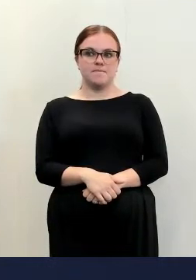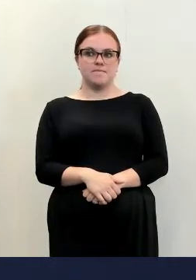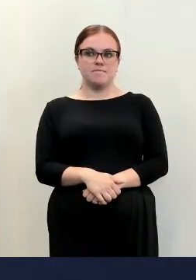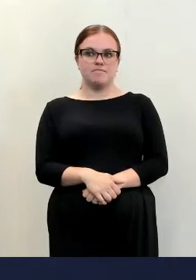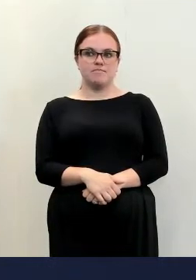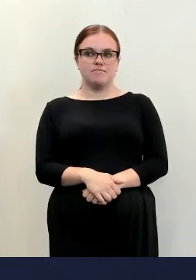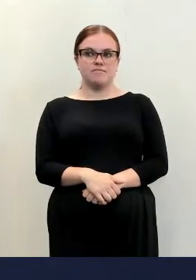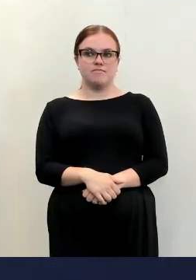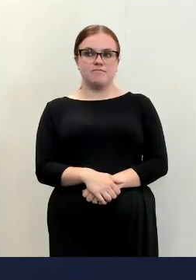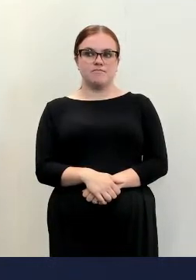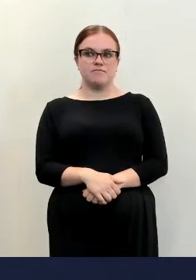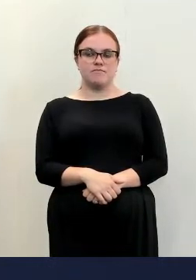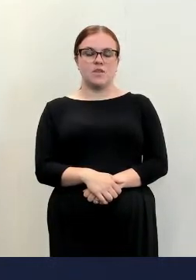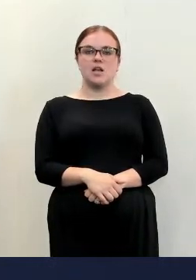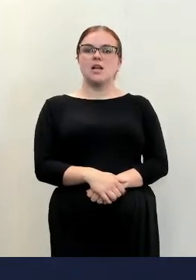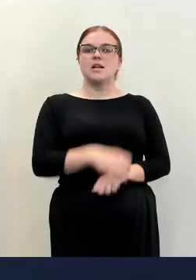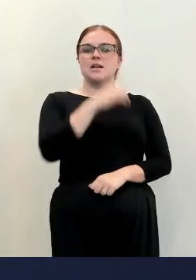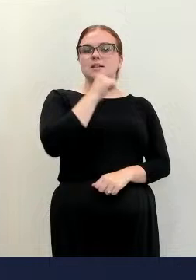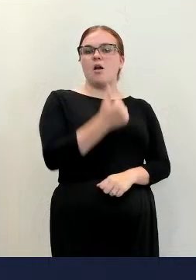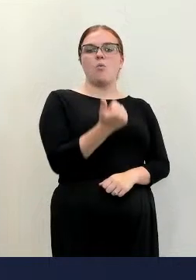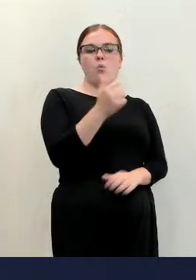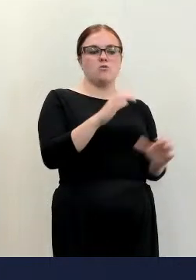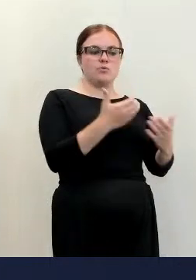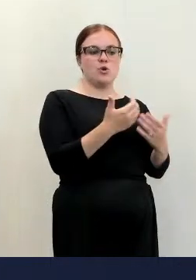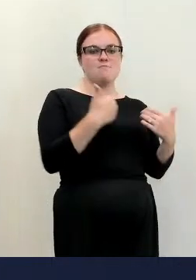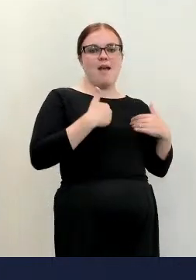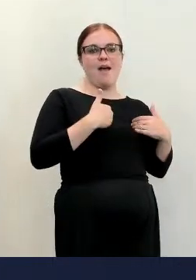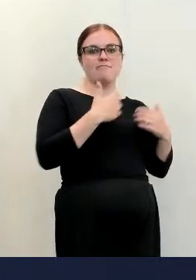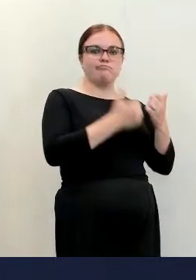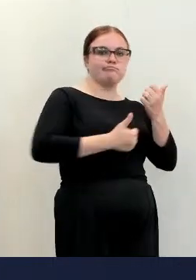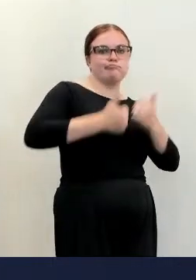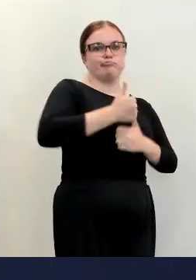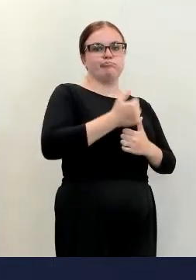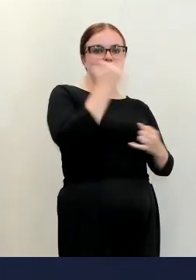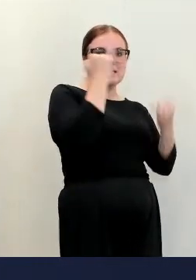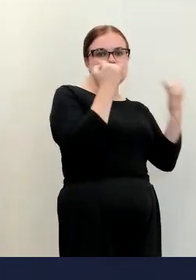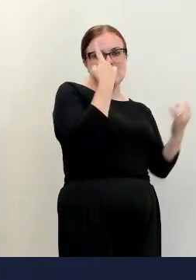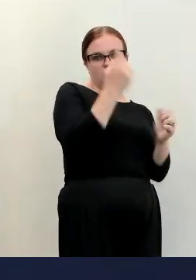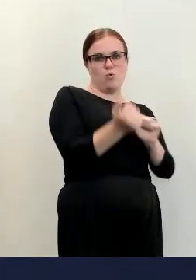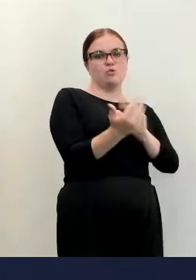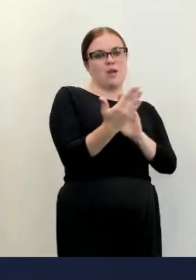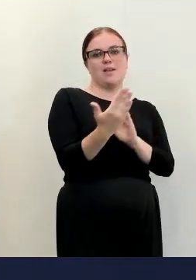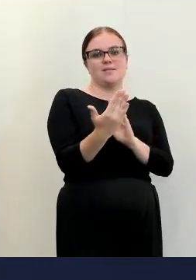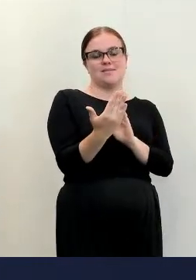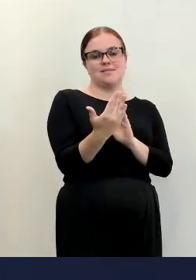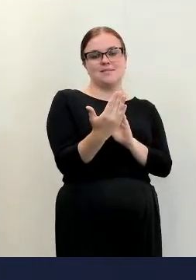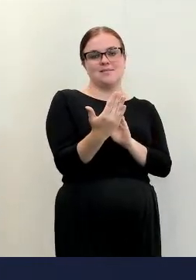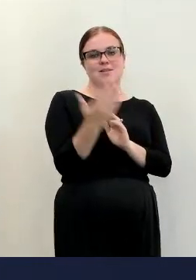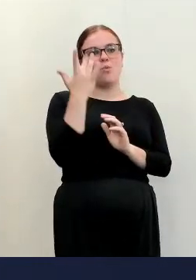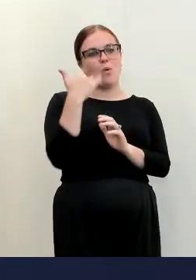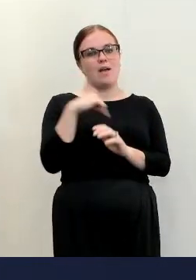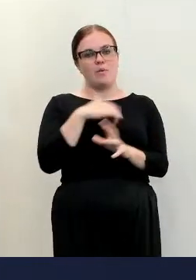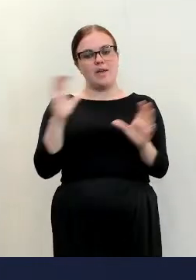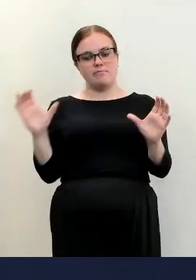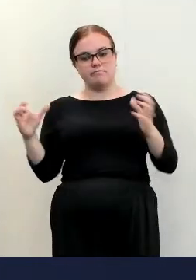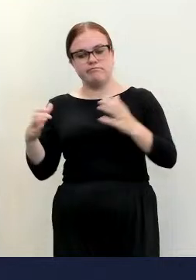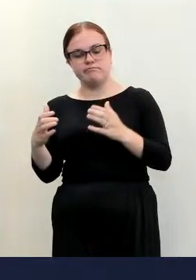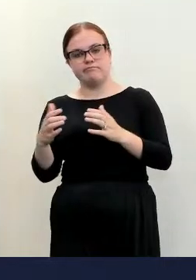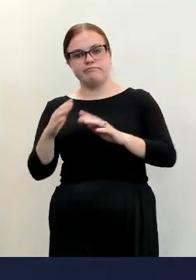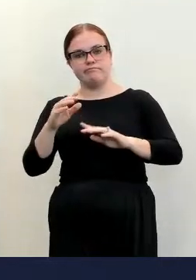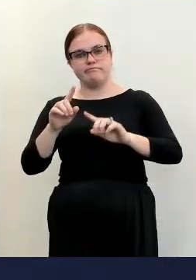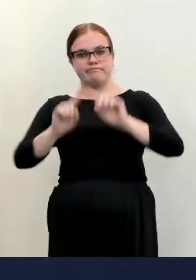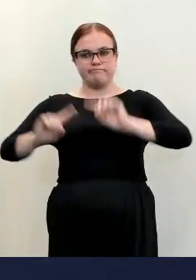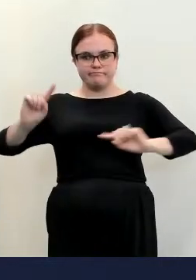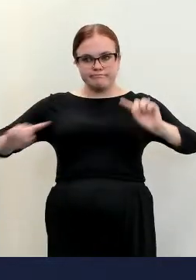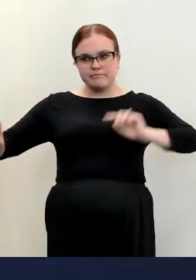a monopoly on good ideas associated with how we best address this. So that's why you allow and open it